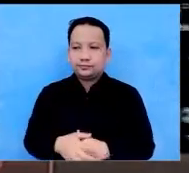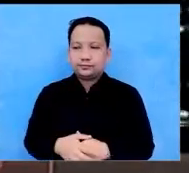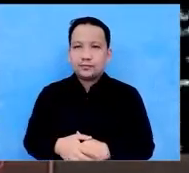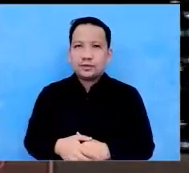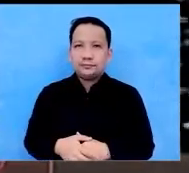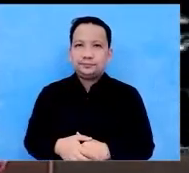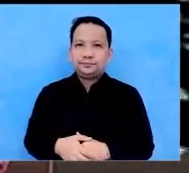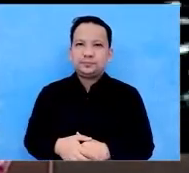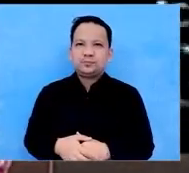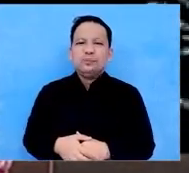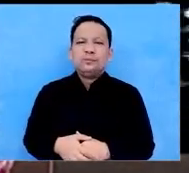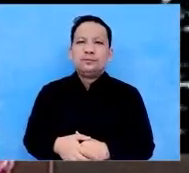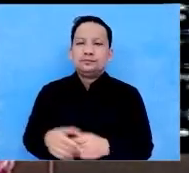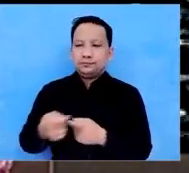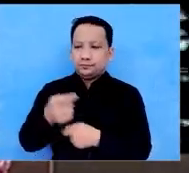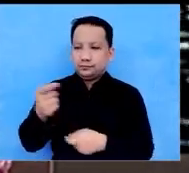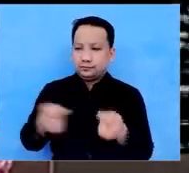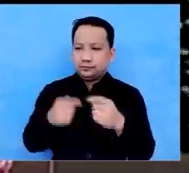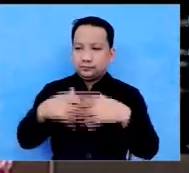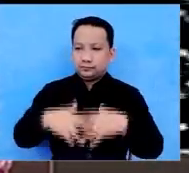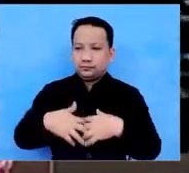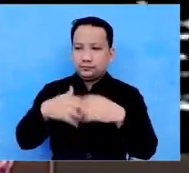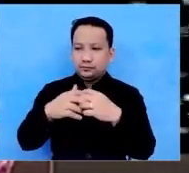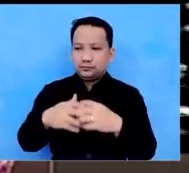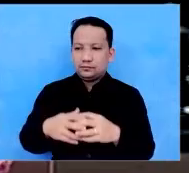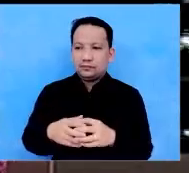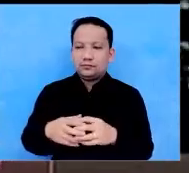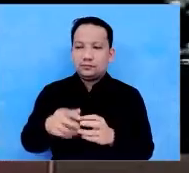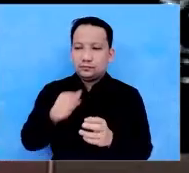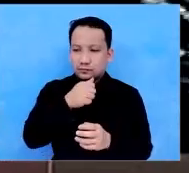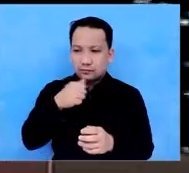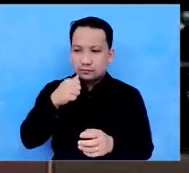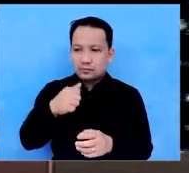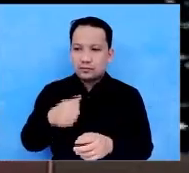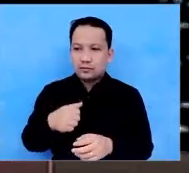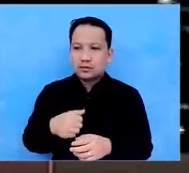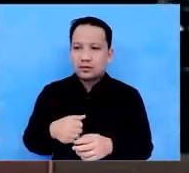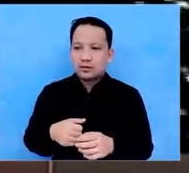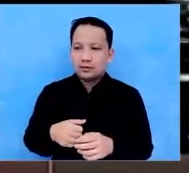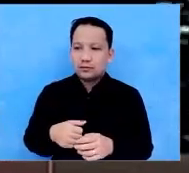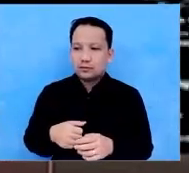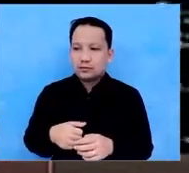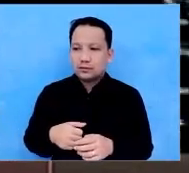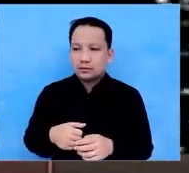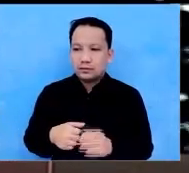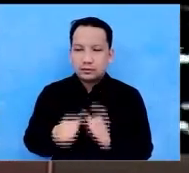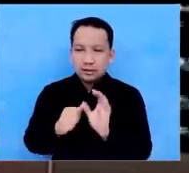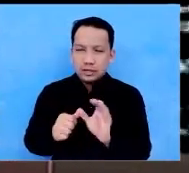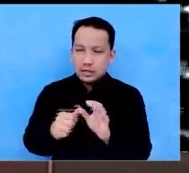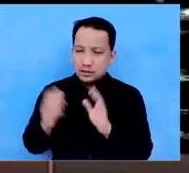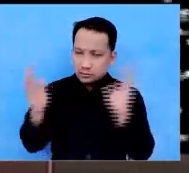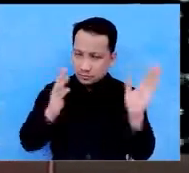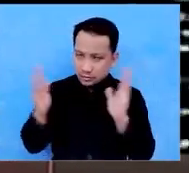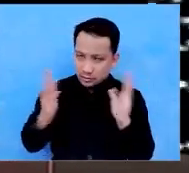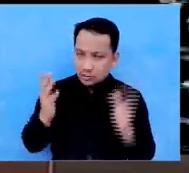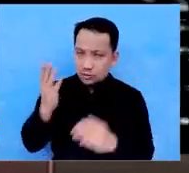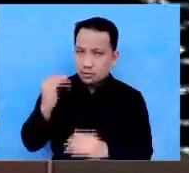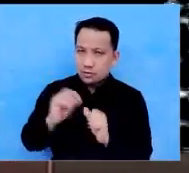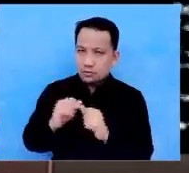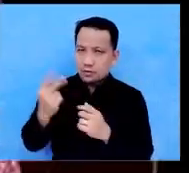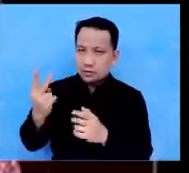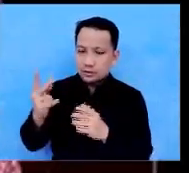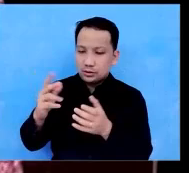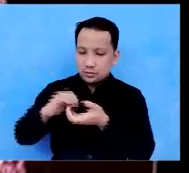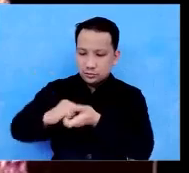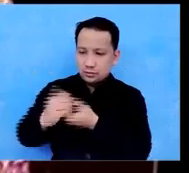of trade, infrastructure, agriculture, energy, and disaster relief that our two people